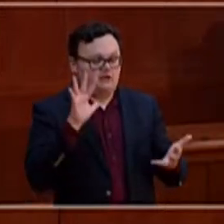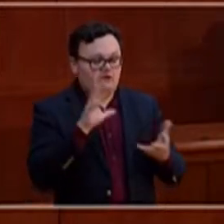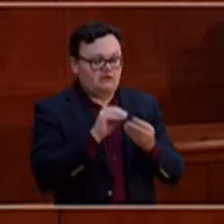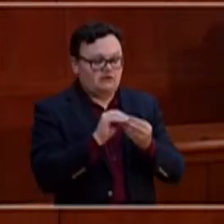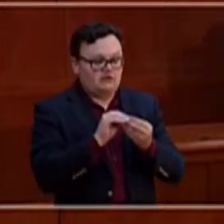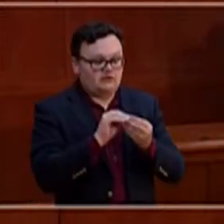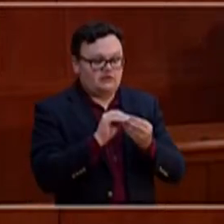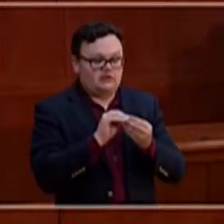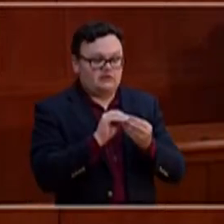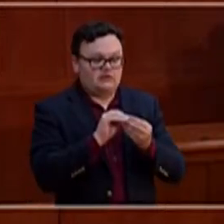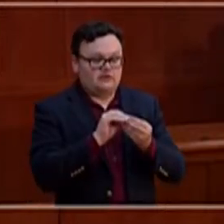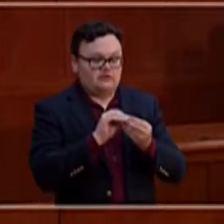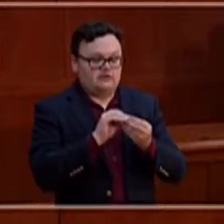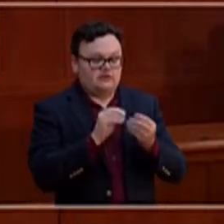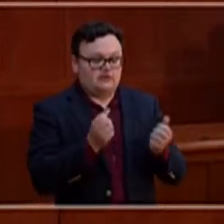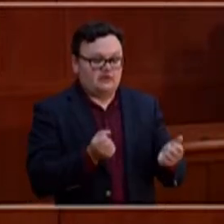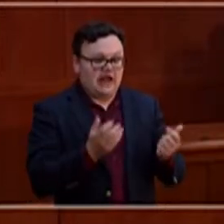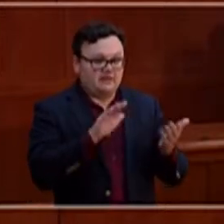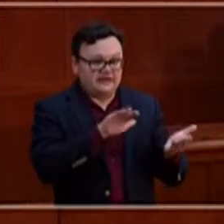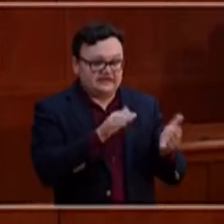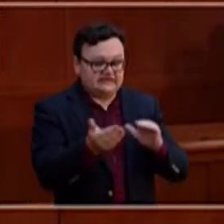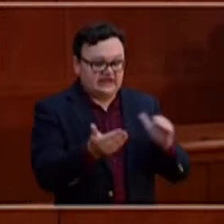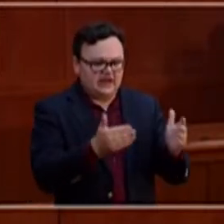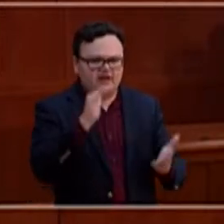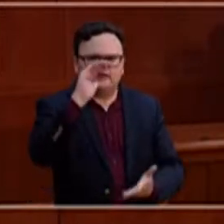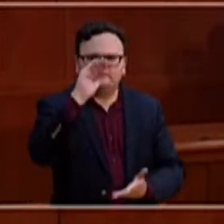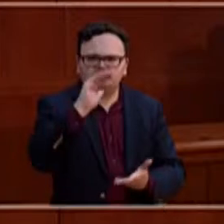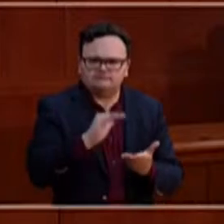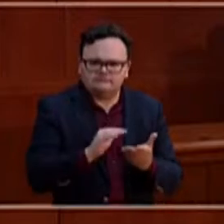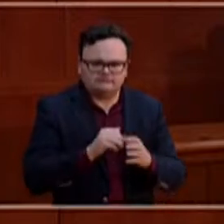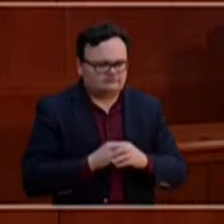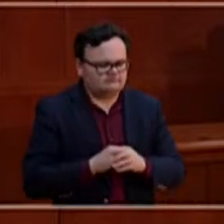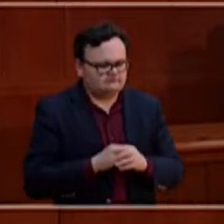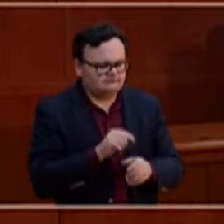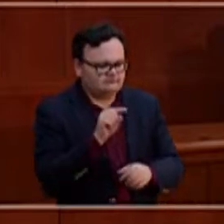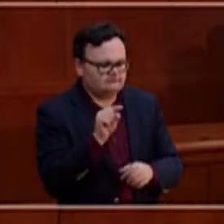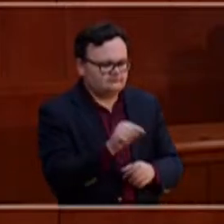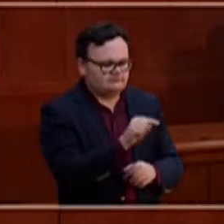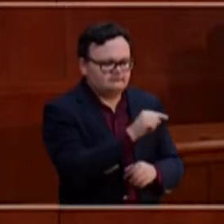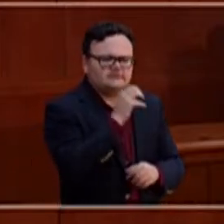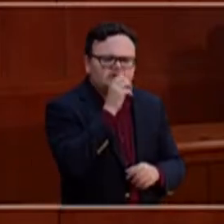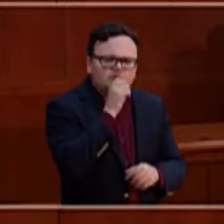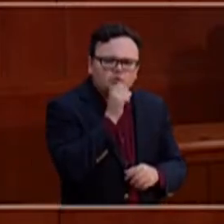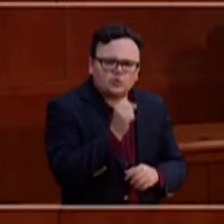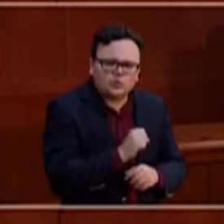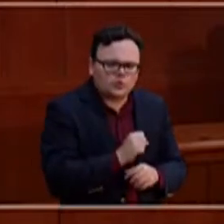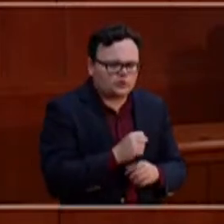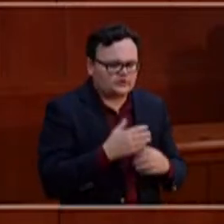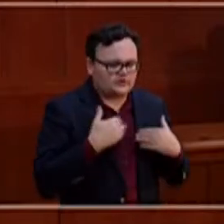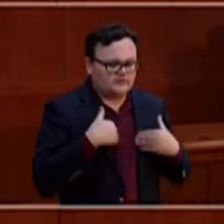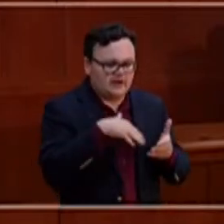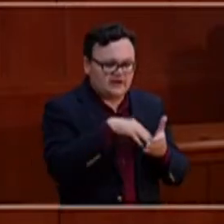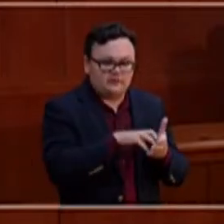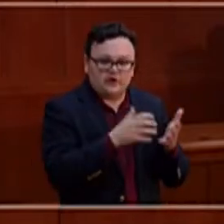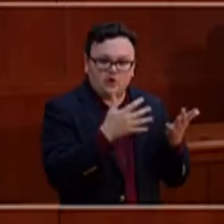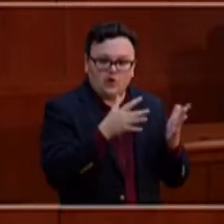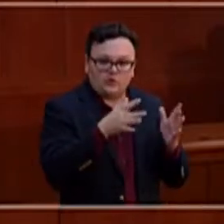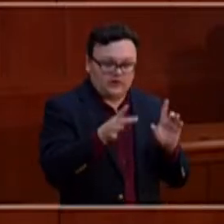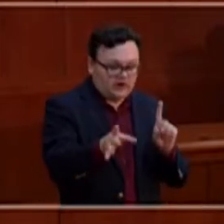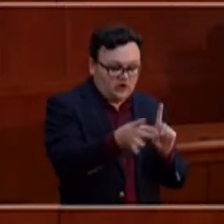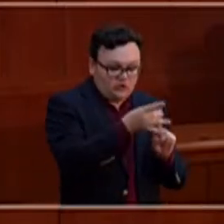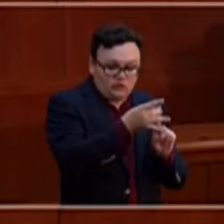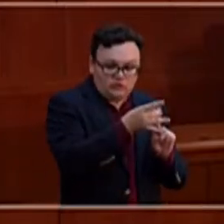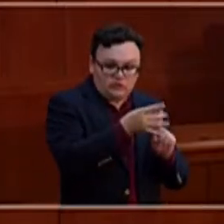COVID positives in our elderly and our vulnerable population. So what the governor and Secretary Mayhew set out to do when